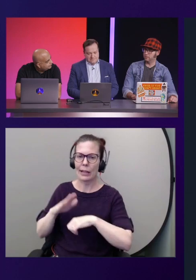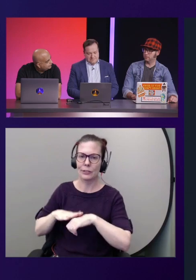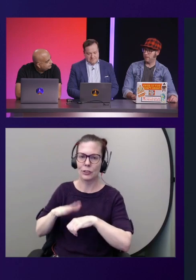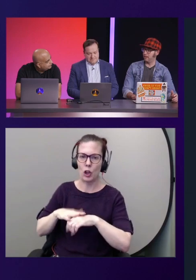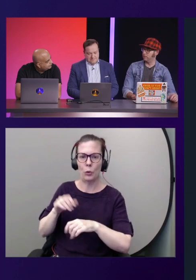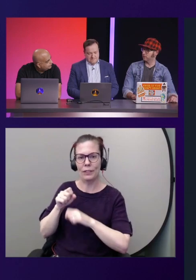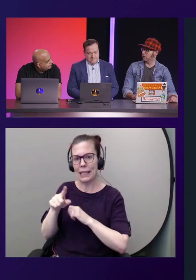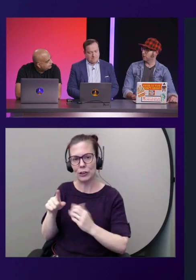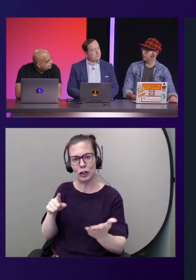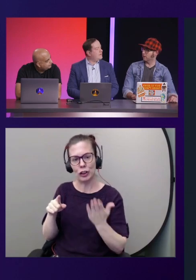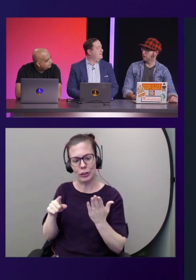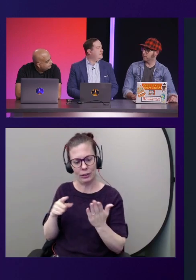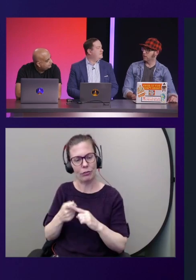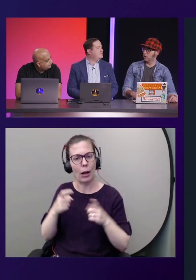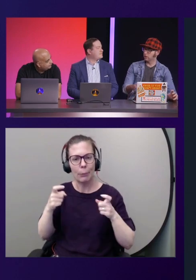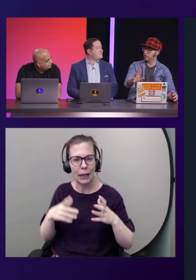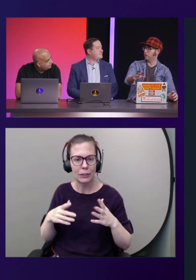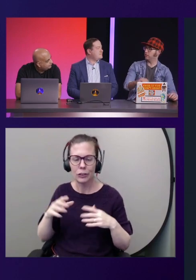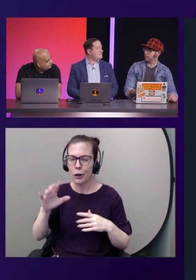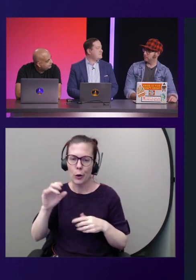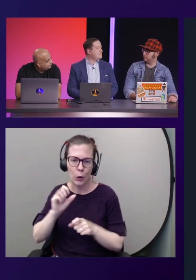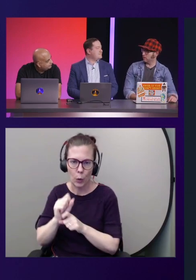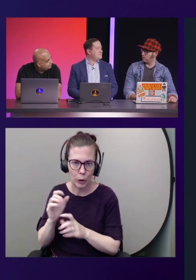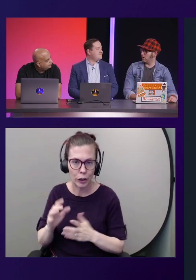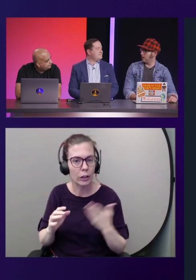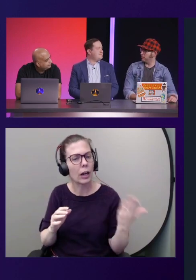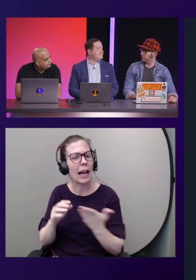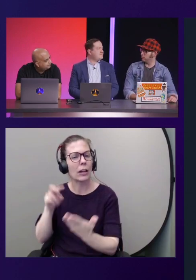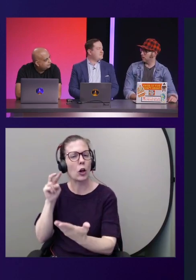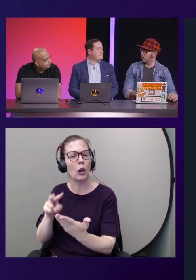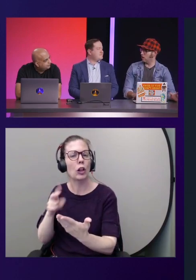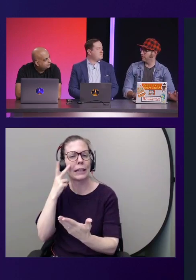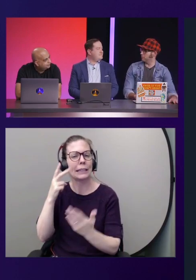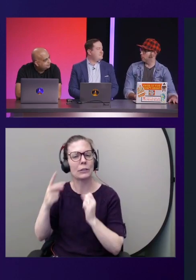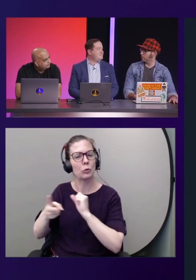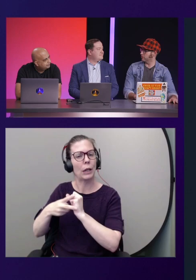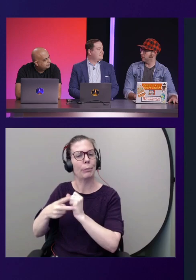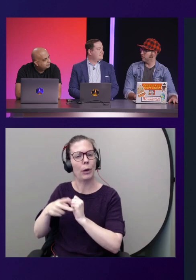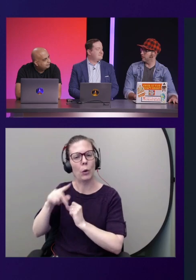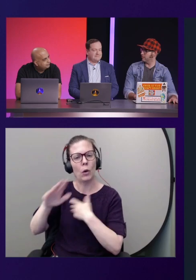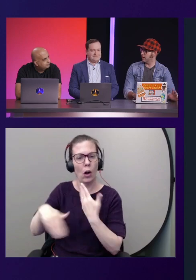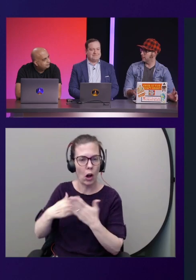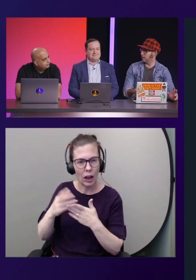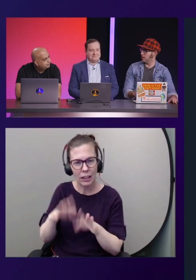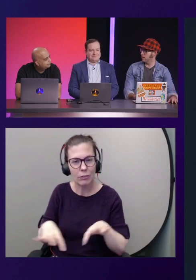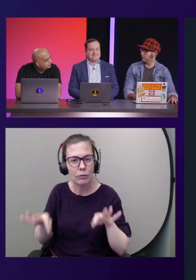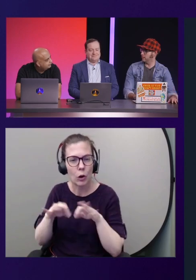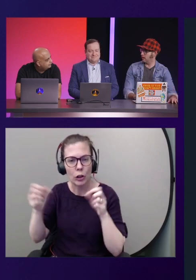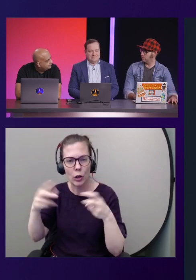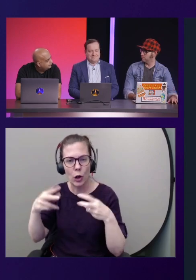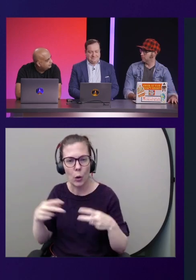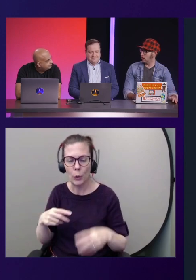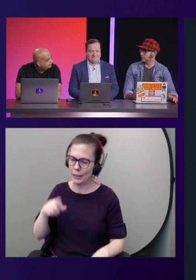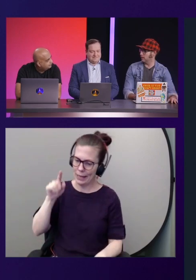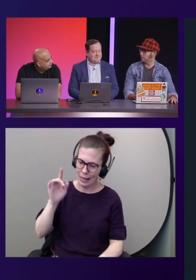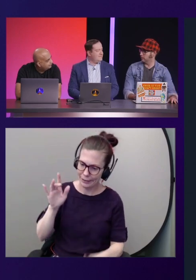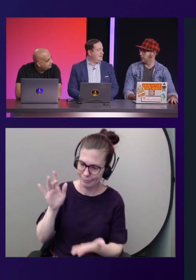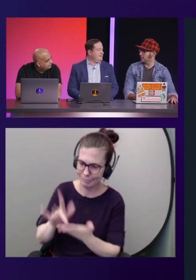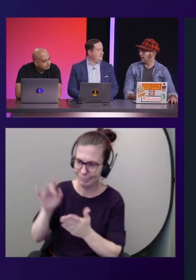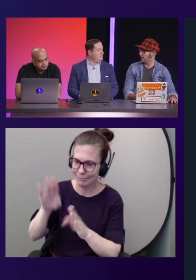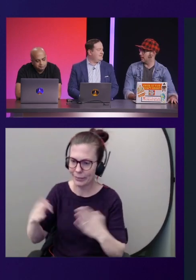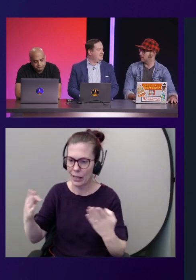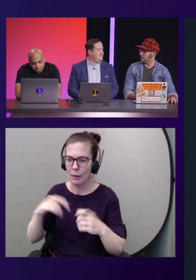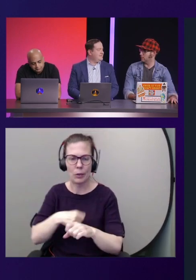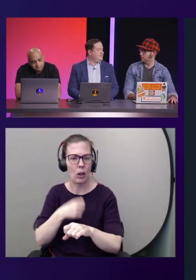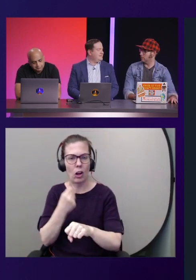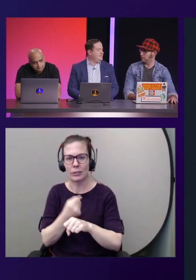a manager or a coworker, like, go check this repo out. This is where all the important code is. And I go and I'm locked out. Like I